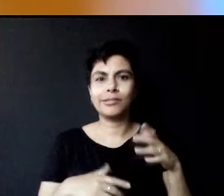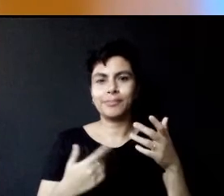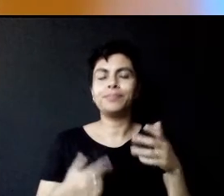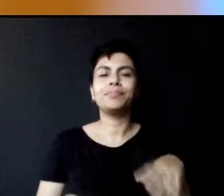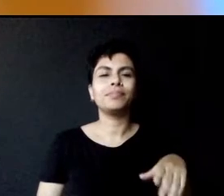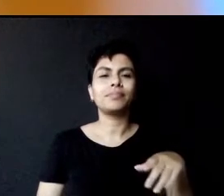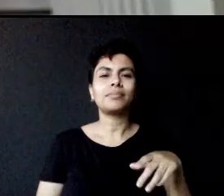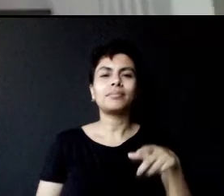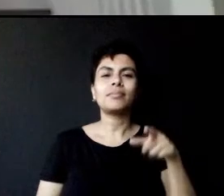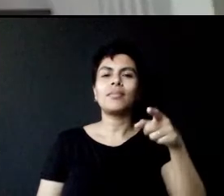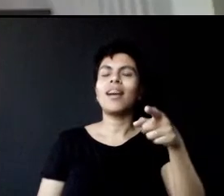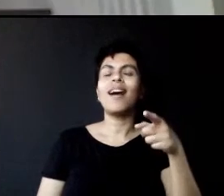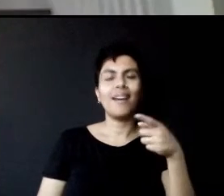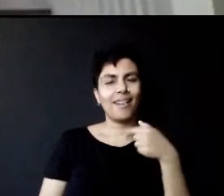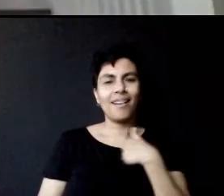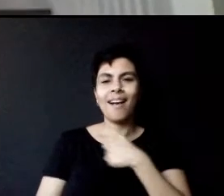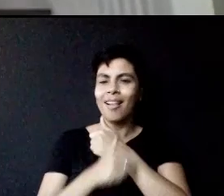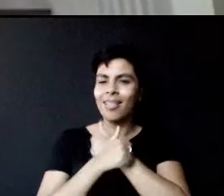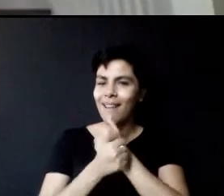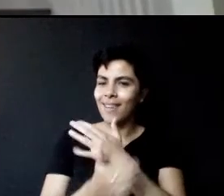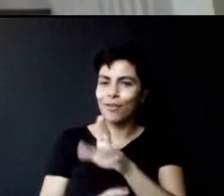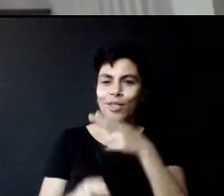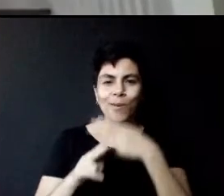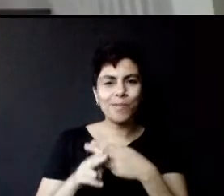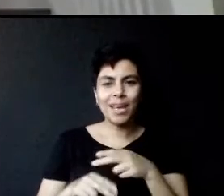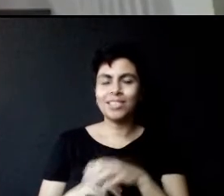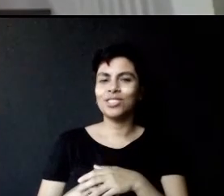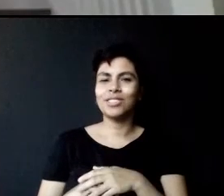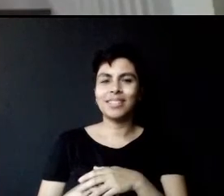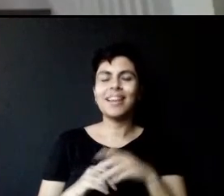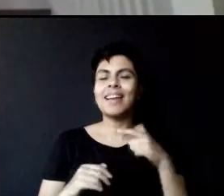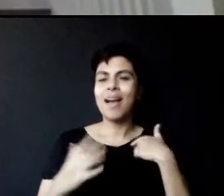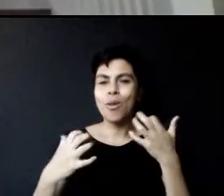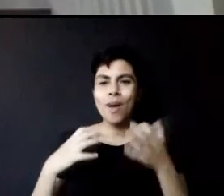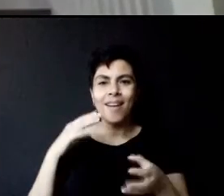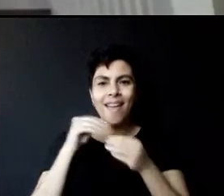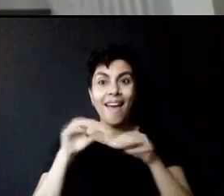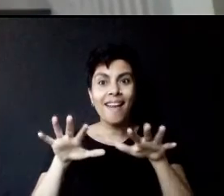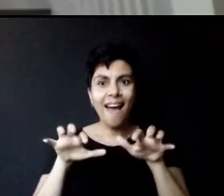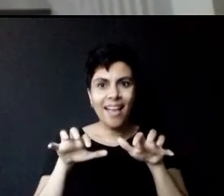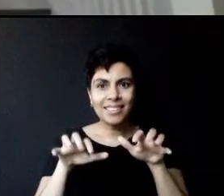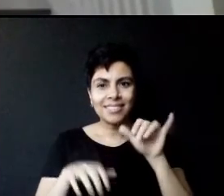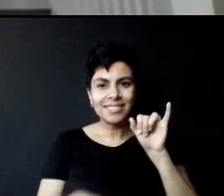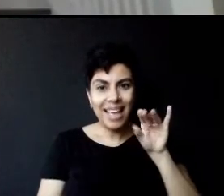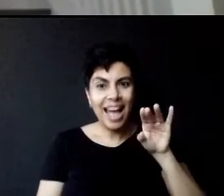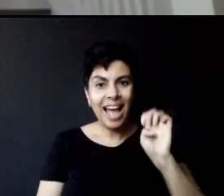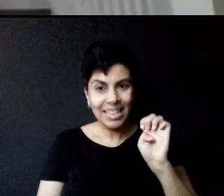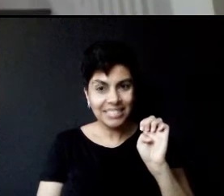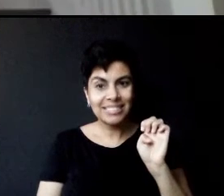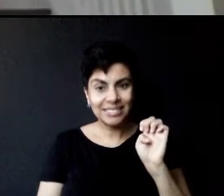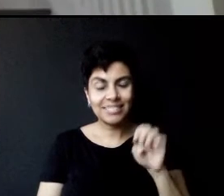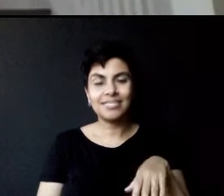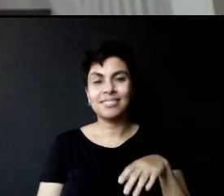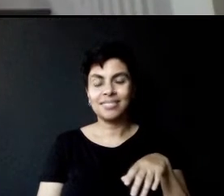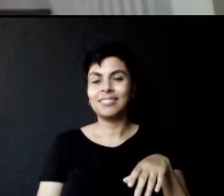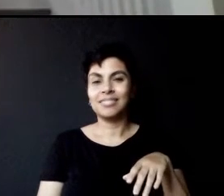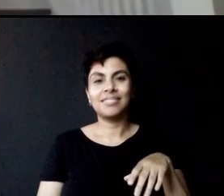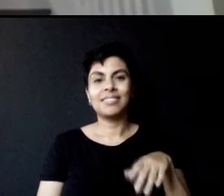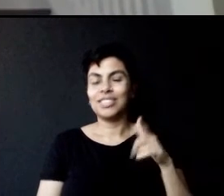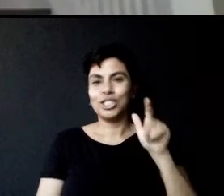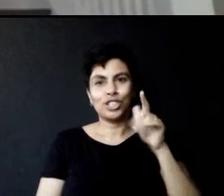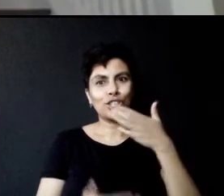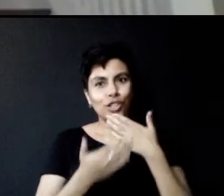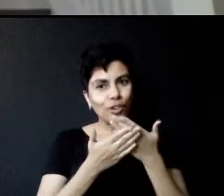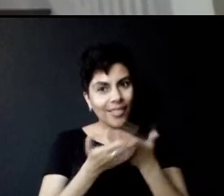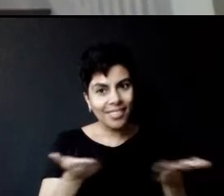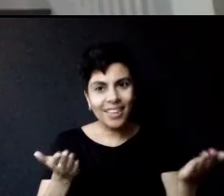add. I definitely like all the things that you mentioned, but I think I want to add ice. Ice is definitely a